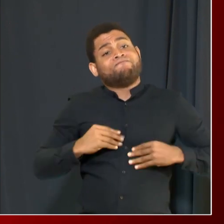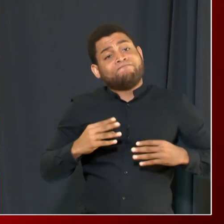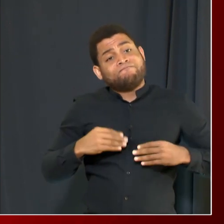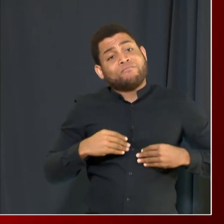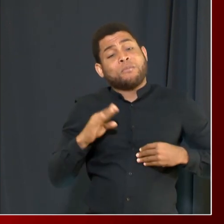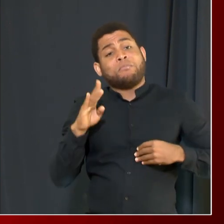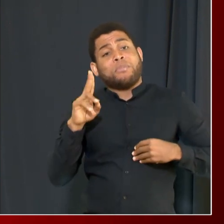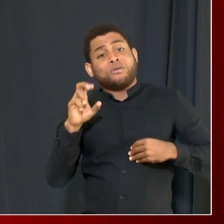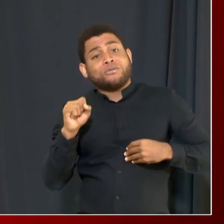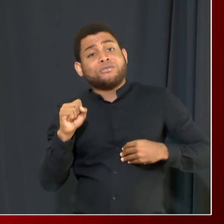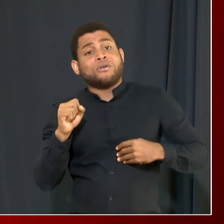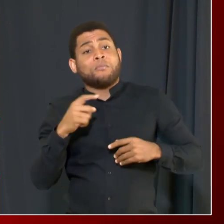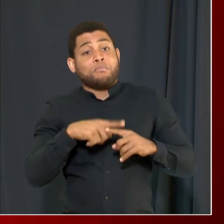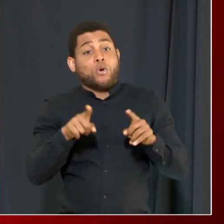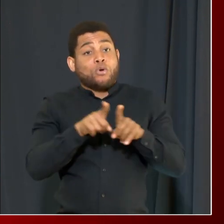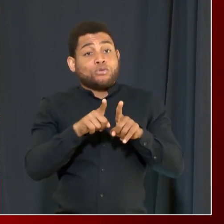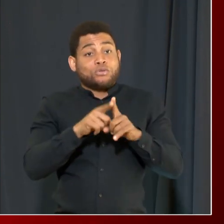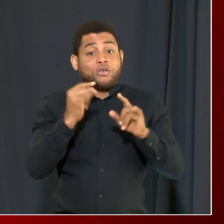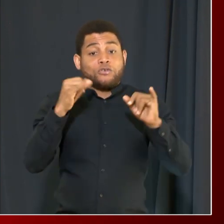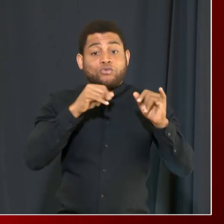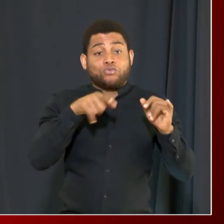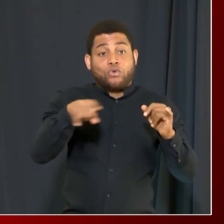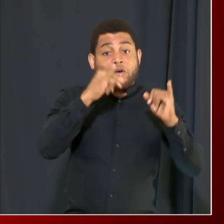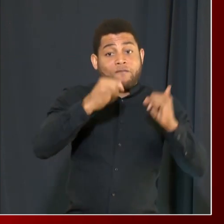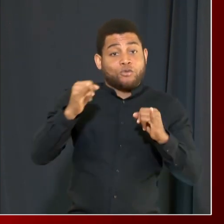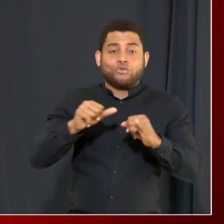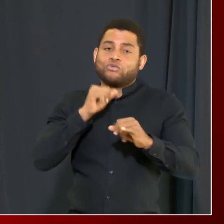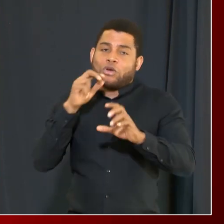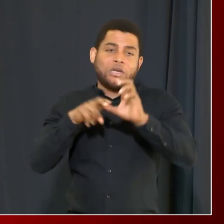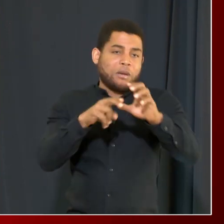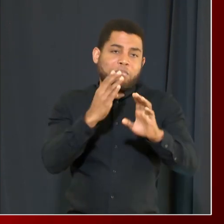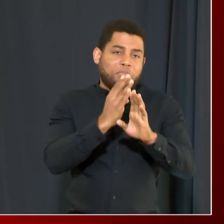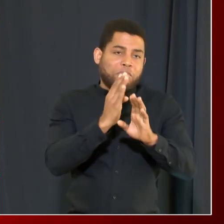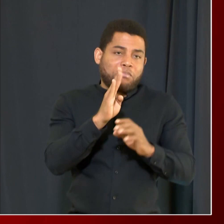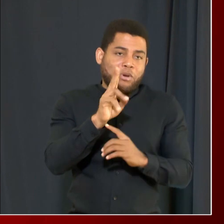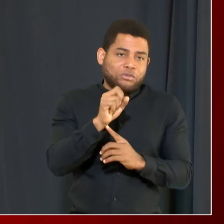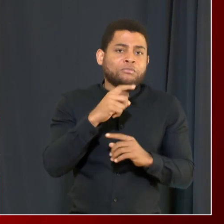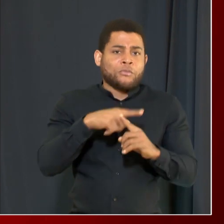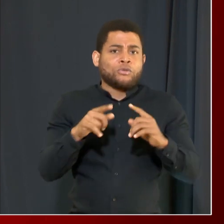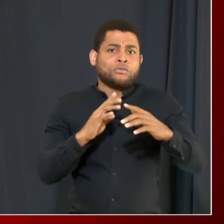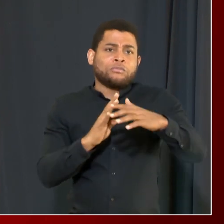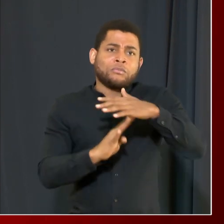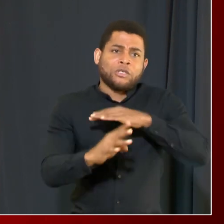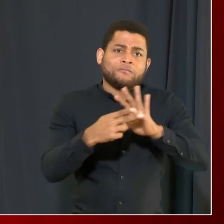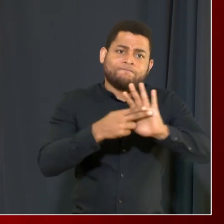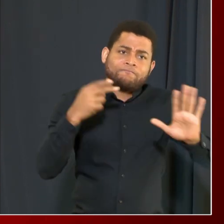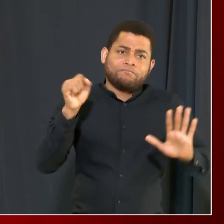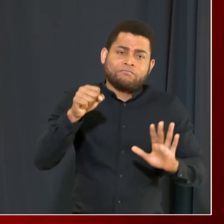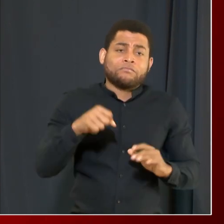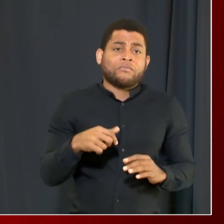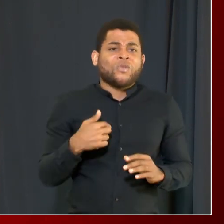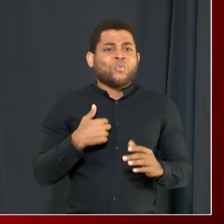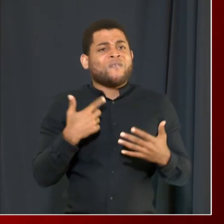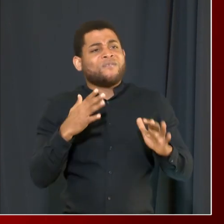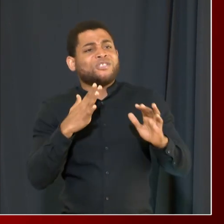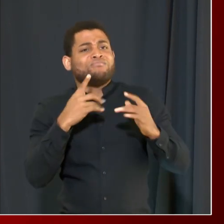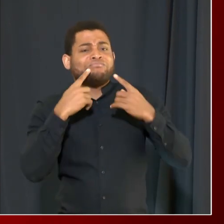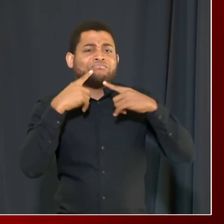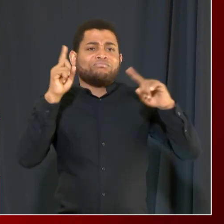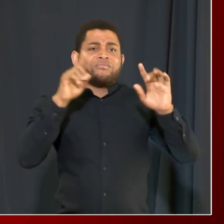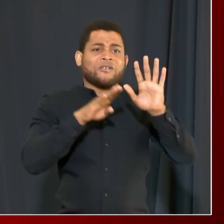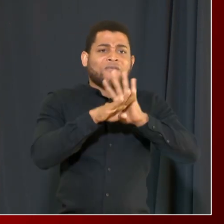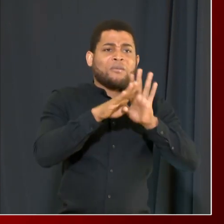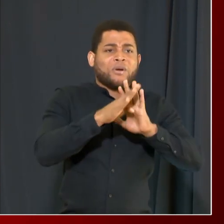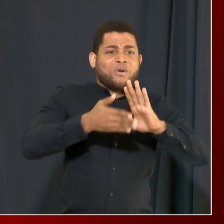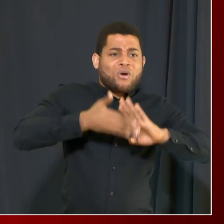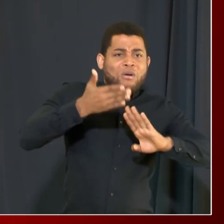individuals who show up not in buses who are migrants, and they have developed an effective operation. So when there are